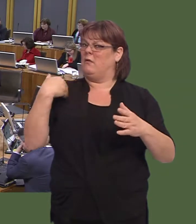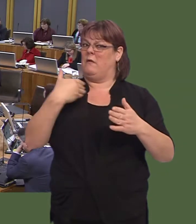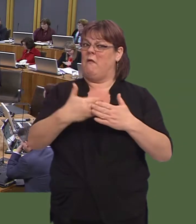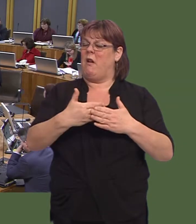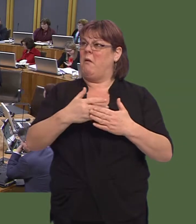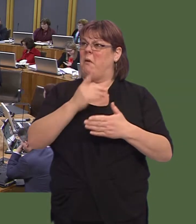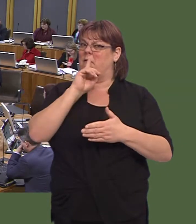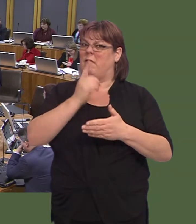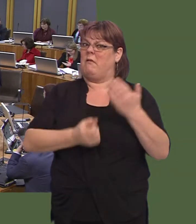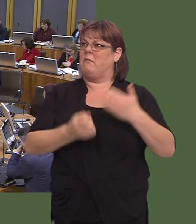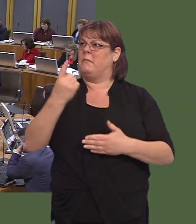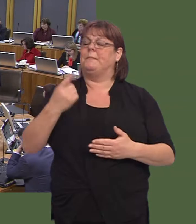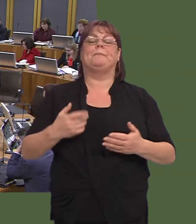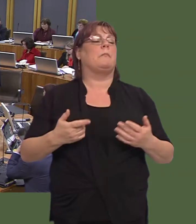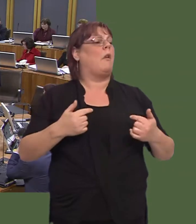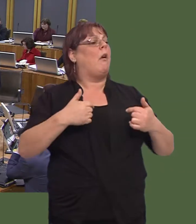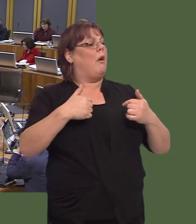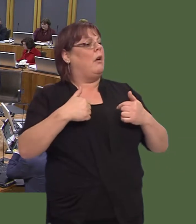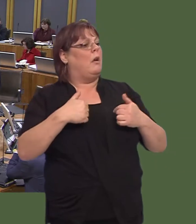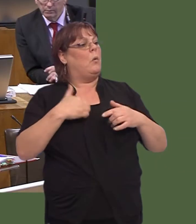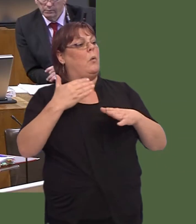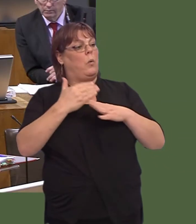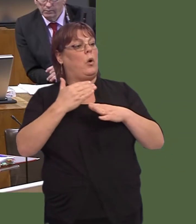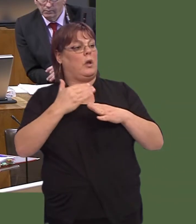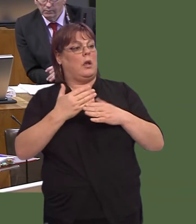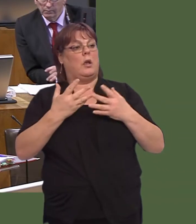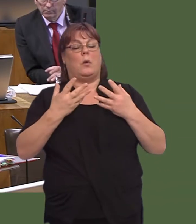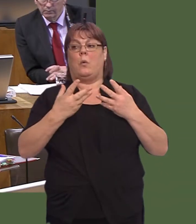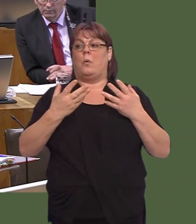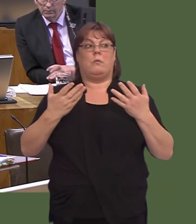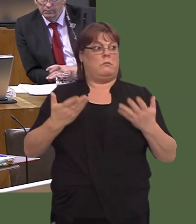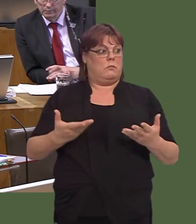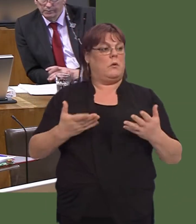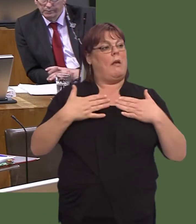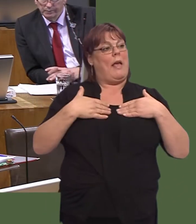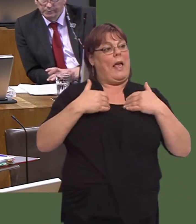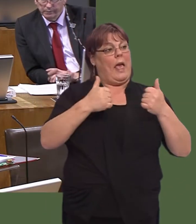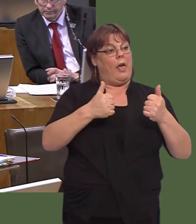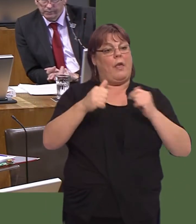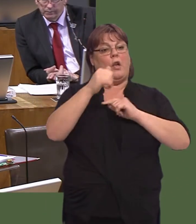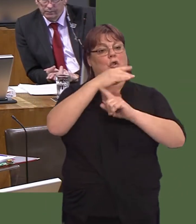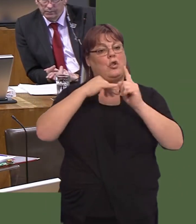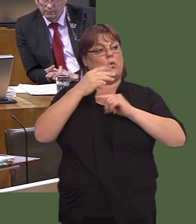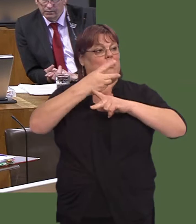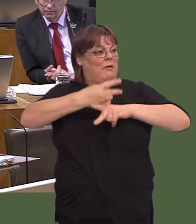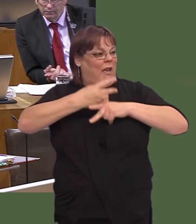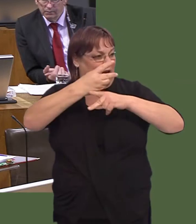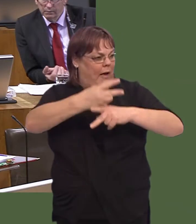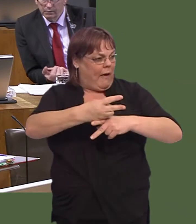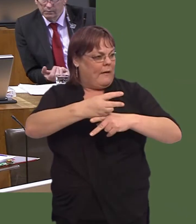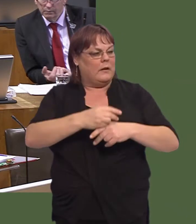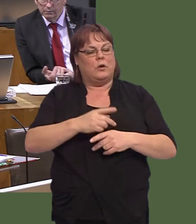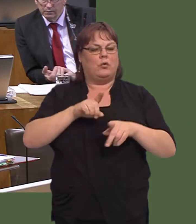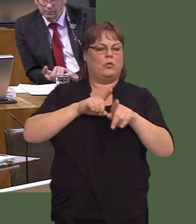happen. Well, we are working extremely closely at the moment with health and social care organisations in order